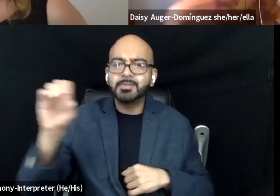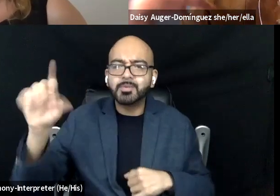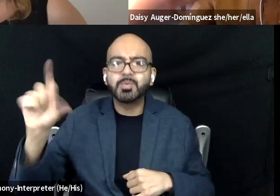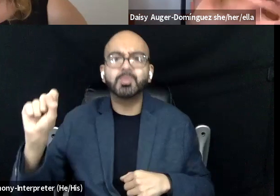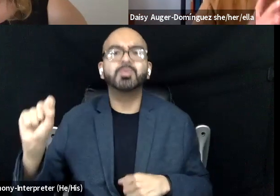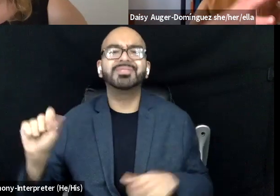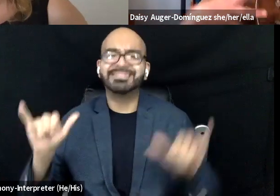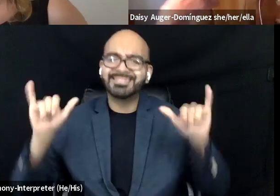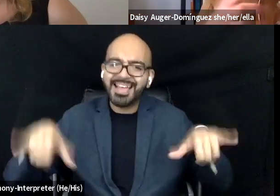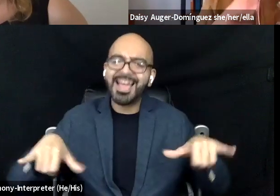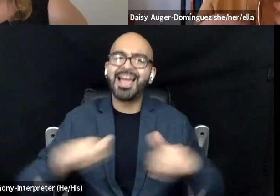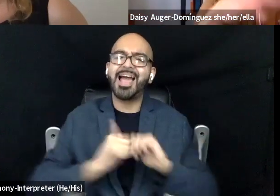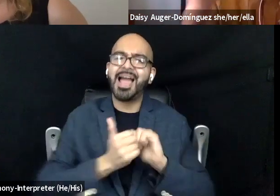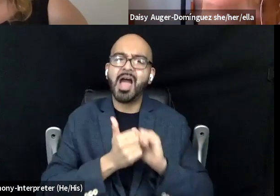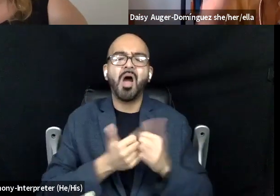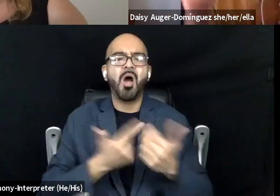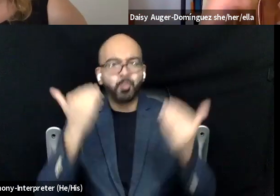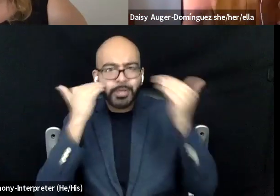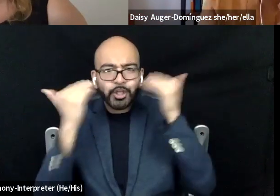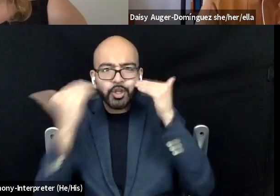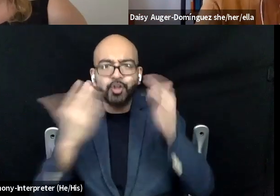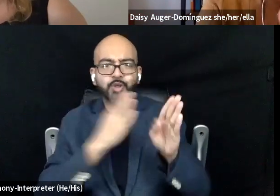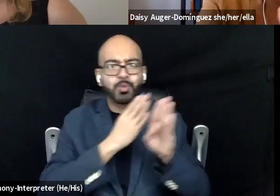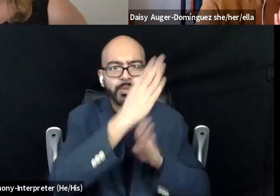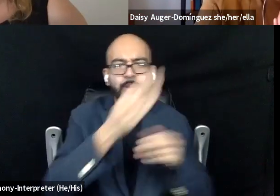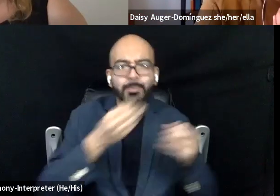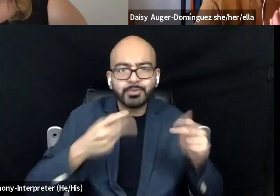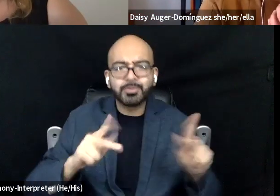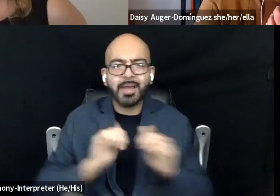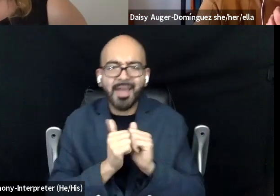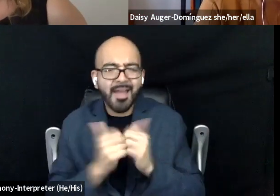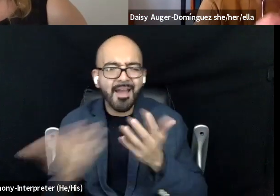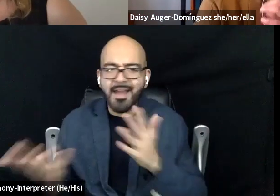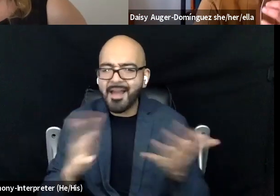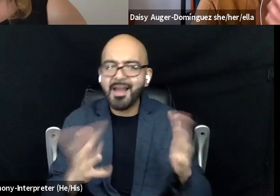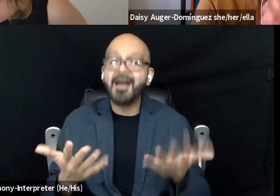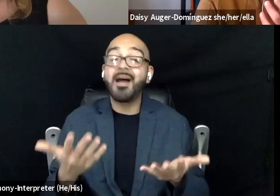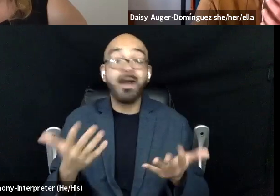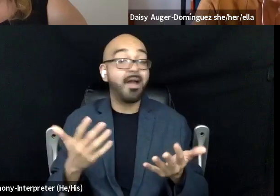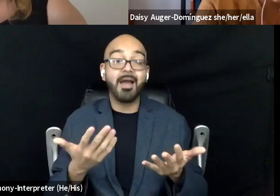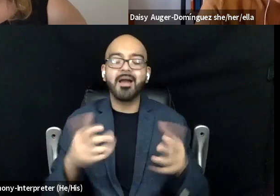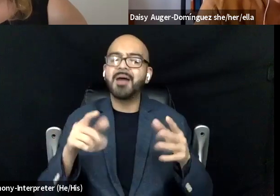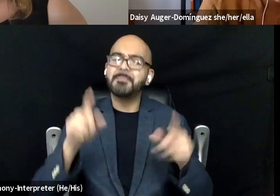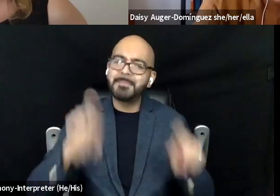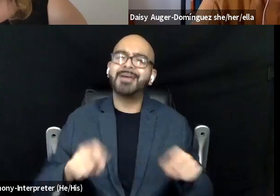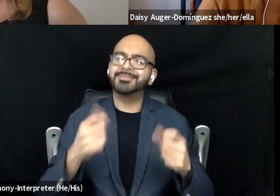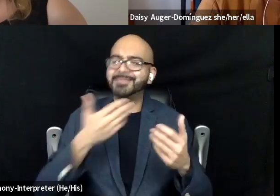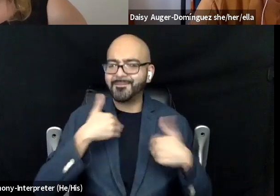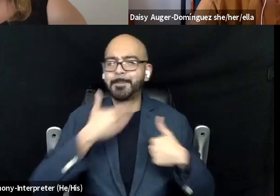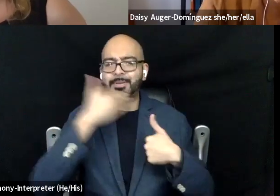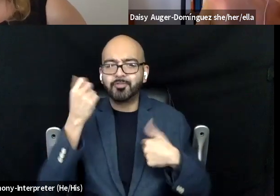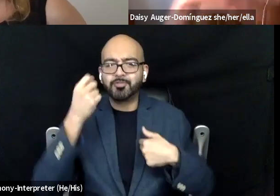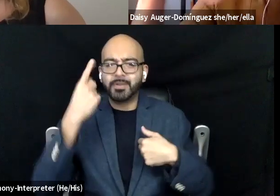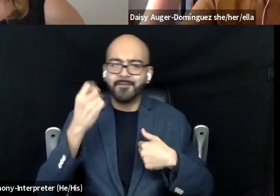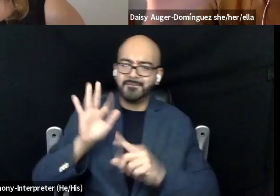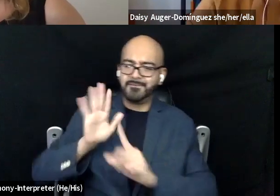be aware of what career opportunities, how do you reduce those barriers? And you do that by, again, having a better understanding of this community.